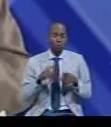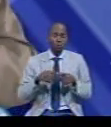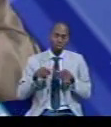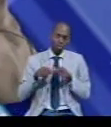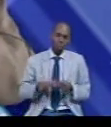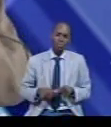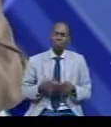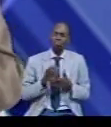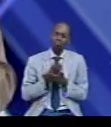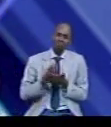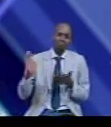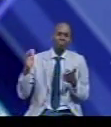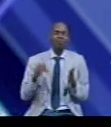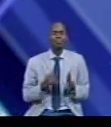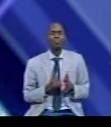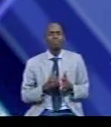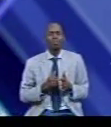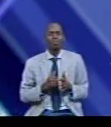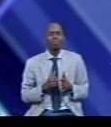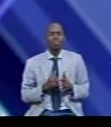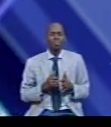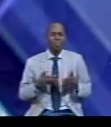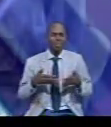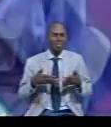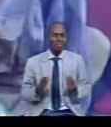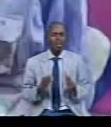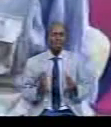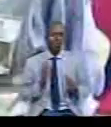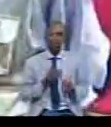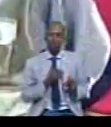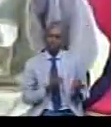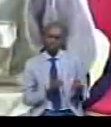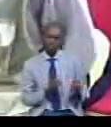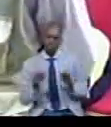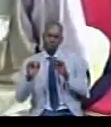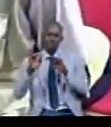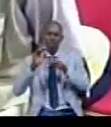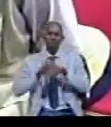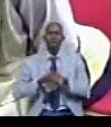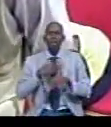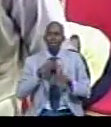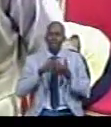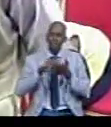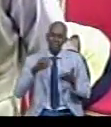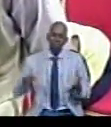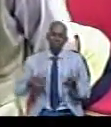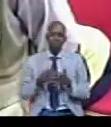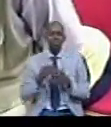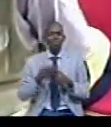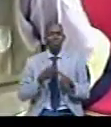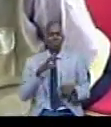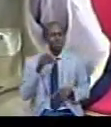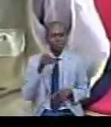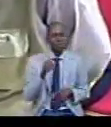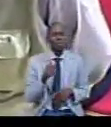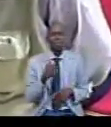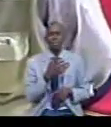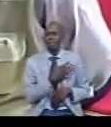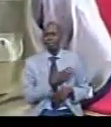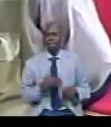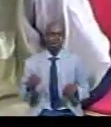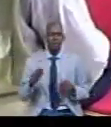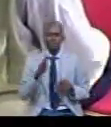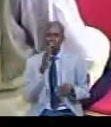it. Oh, let's move forward and remove it from yourself and refrain from